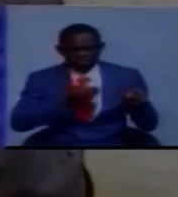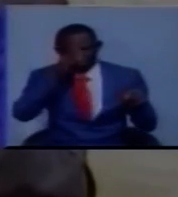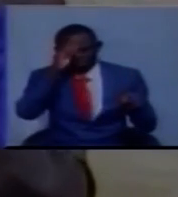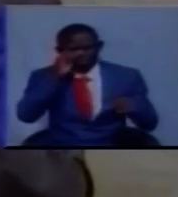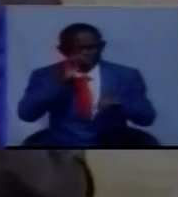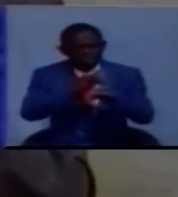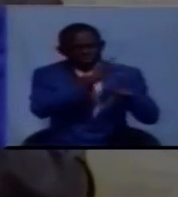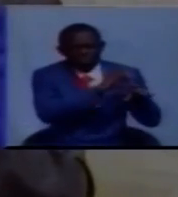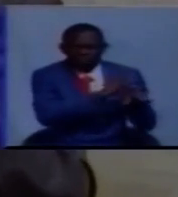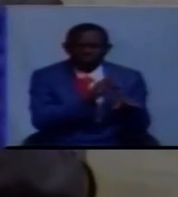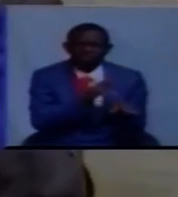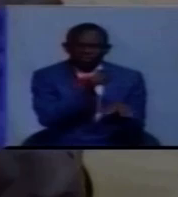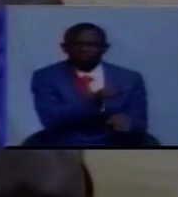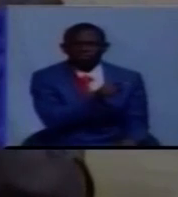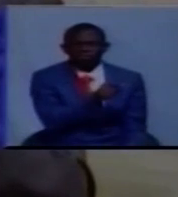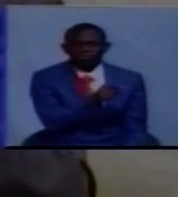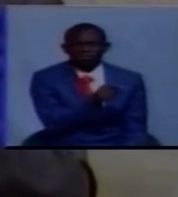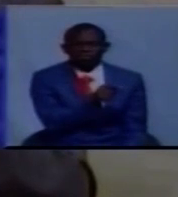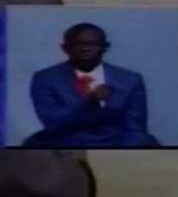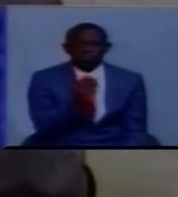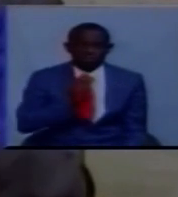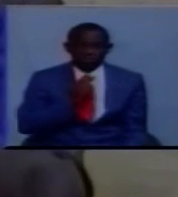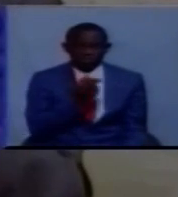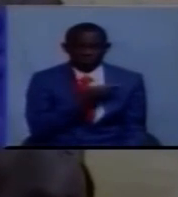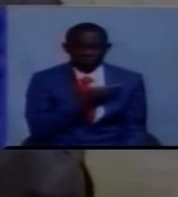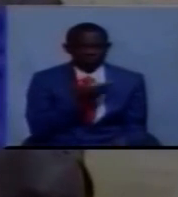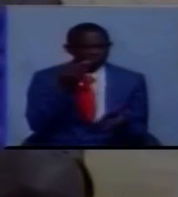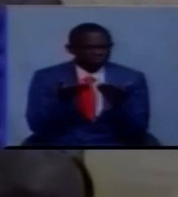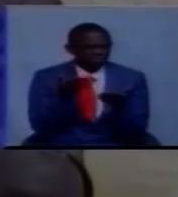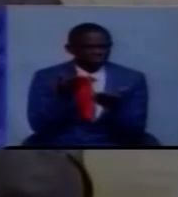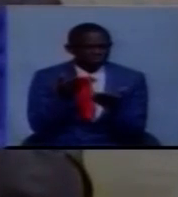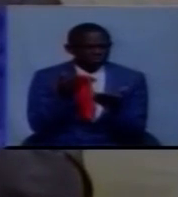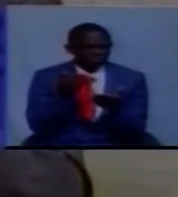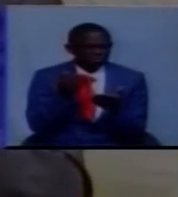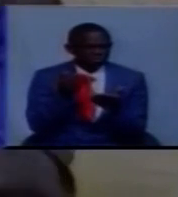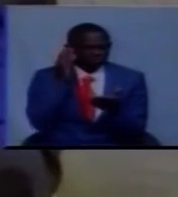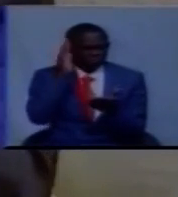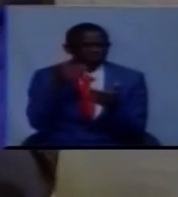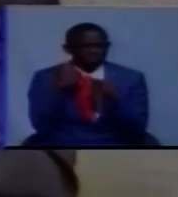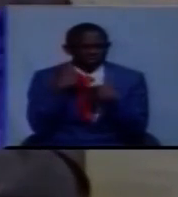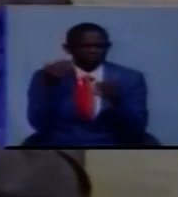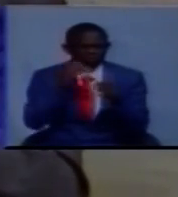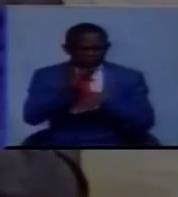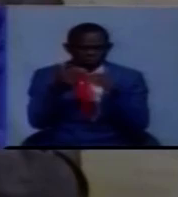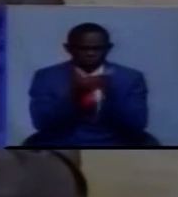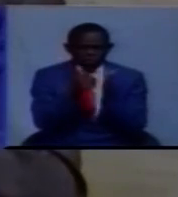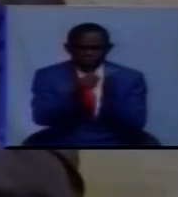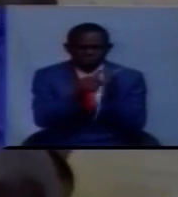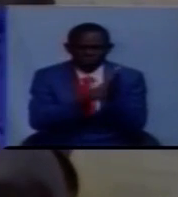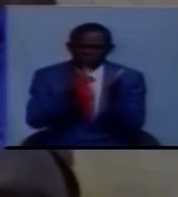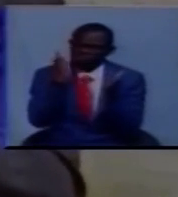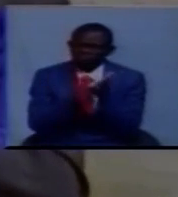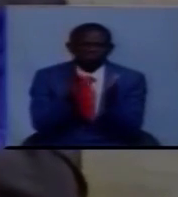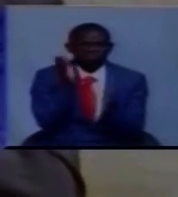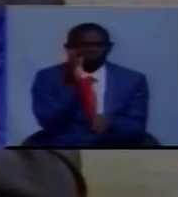laws, God willing, before the end of the next session, we shall have all these laws in place. If one is being